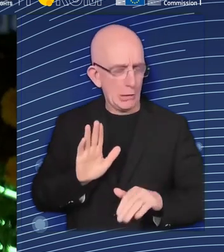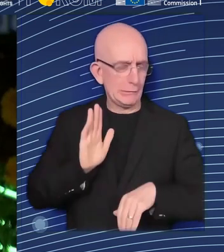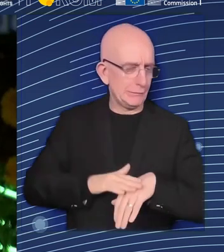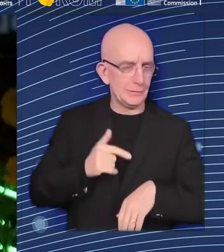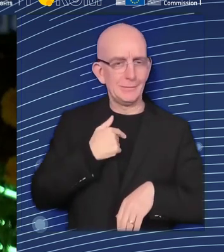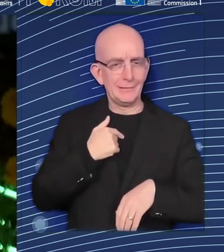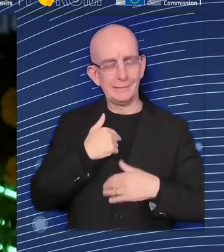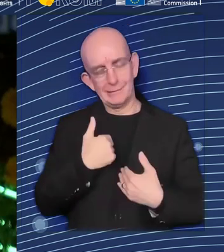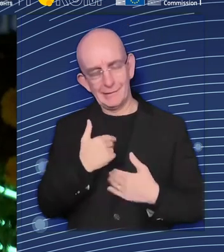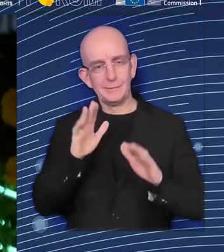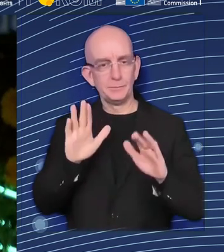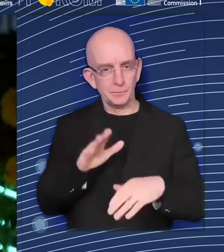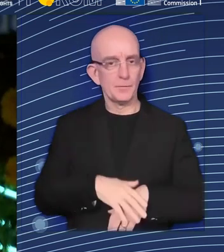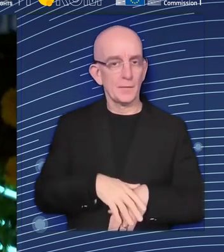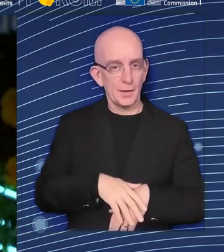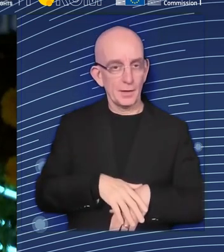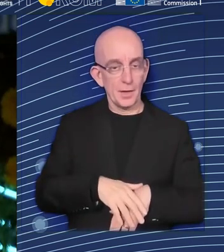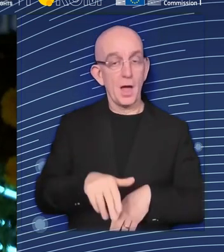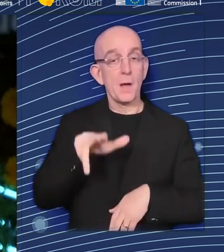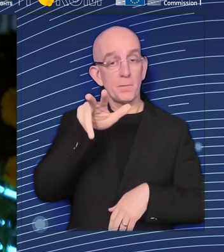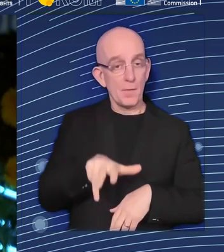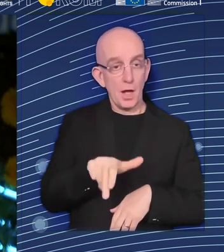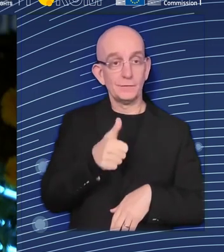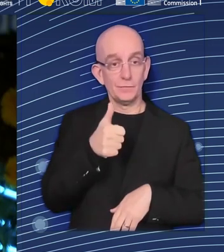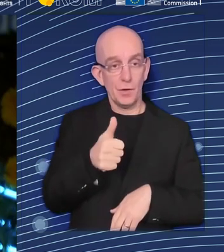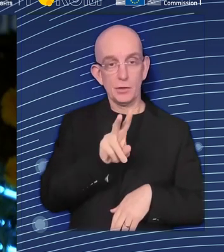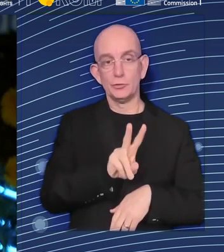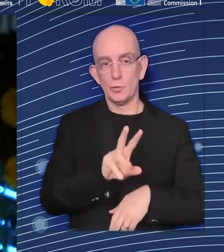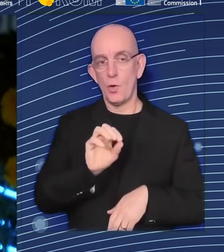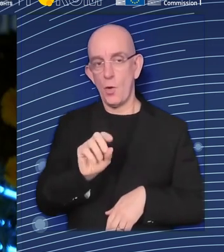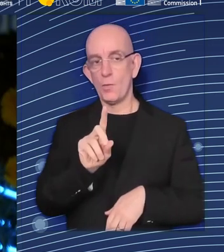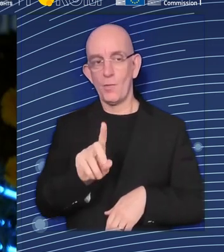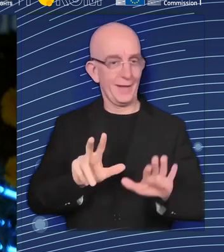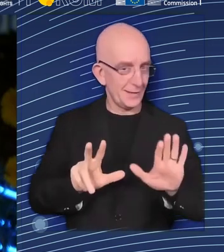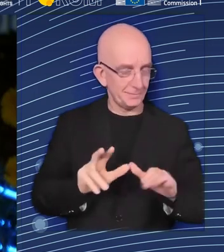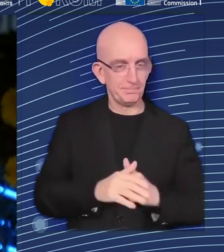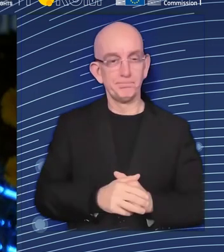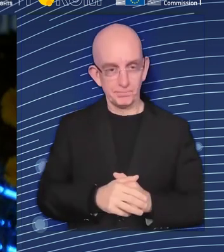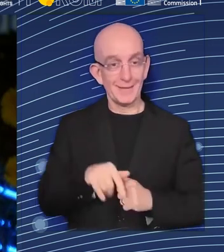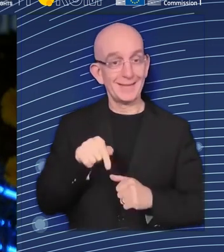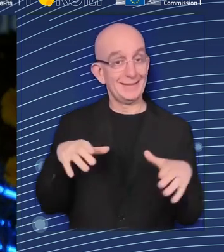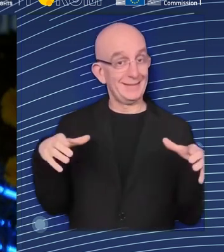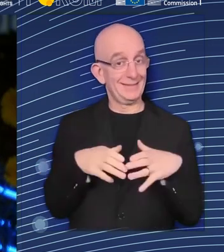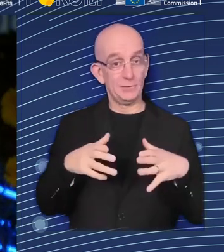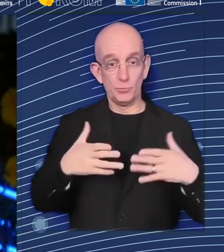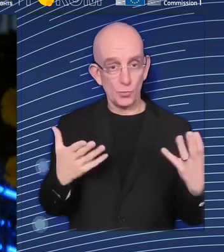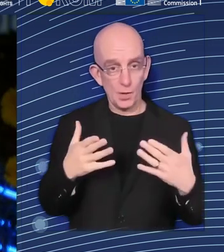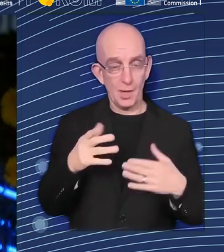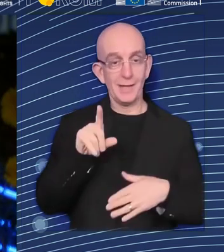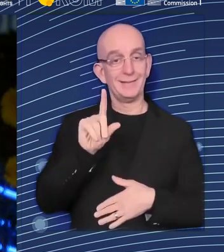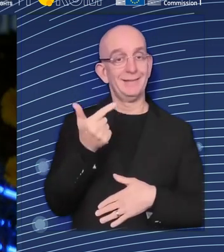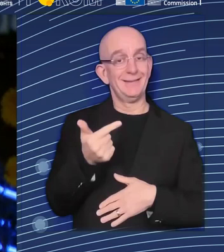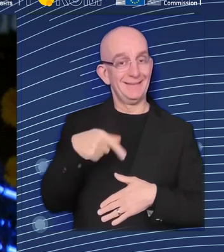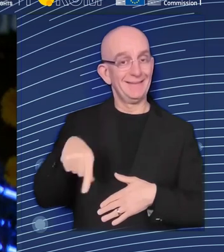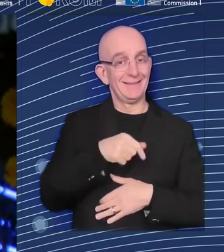been an amazing experience of 5.5 years, where working with Joost as a mentor and a colleague was an amazing